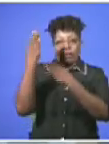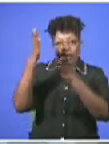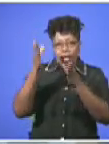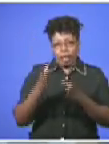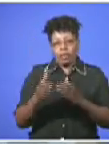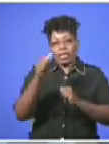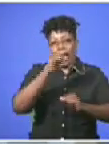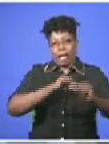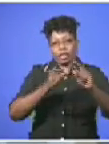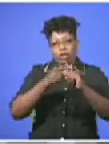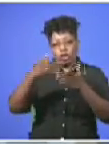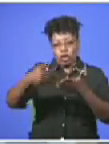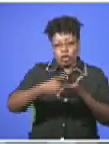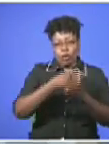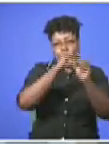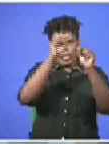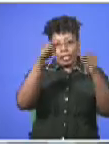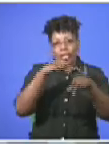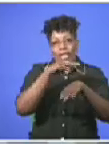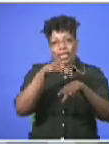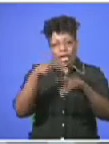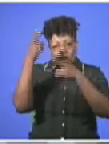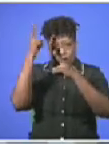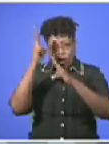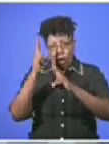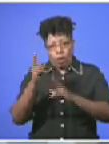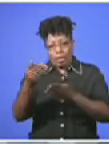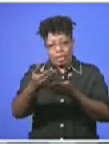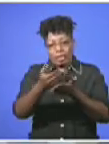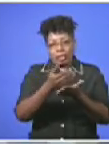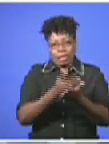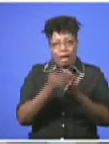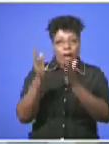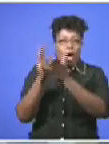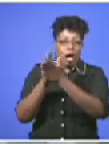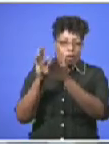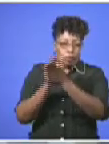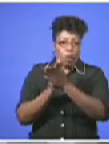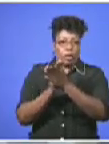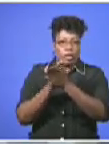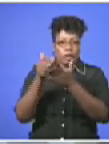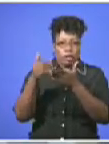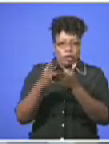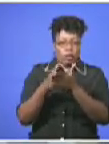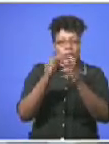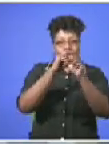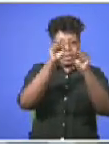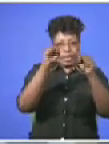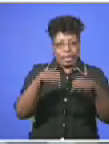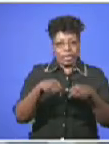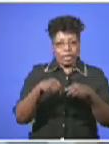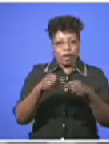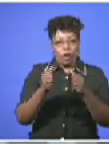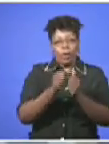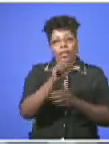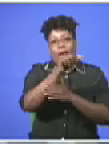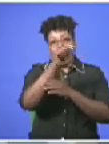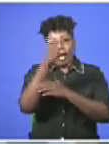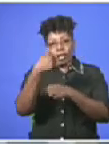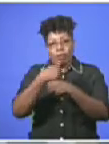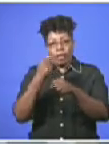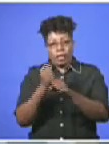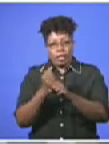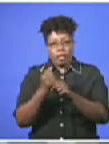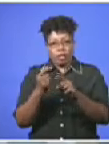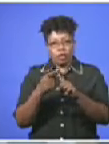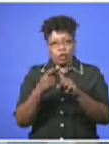are reacting to the new system of national honors, some of them applauding the nationally generated system, with others making it a point